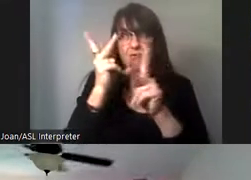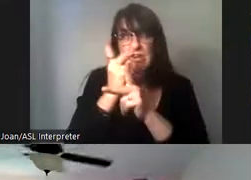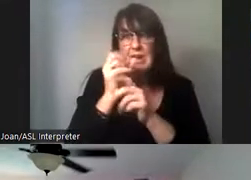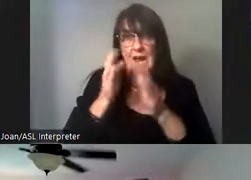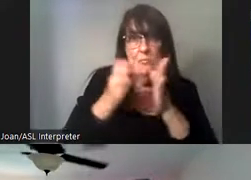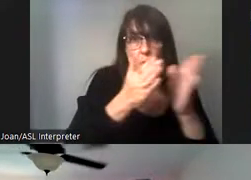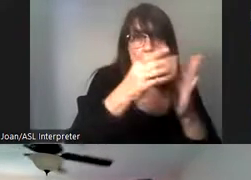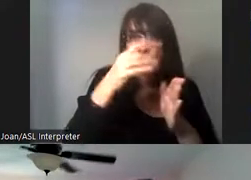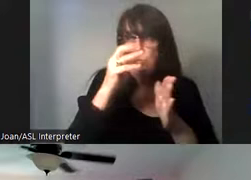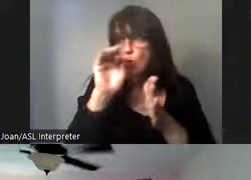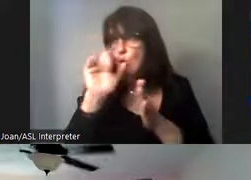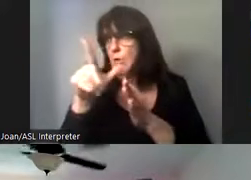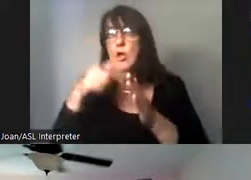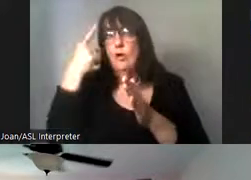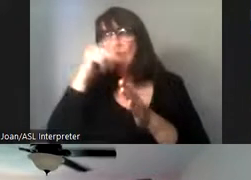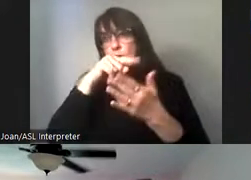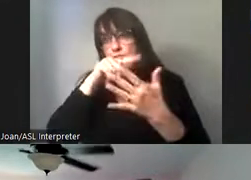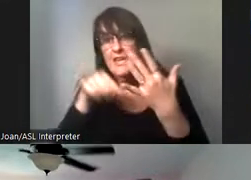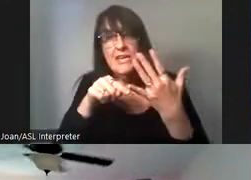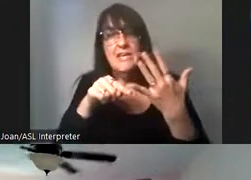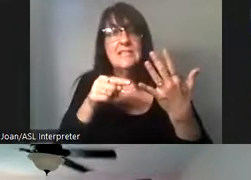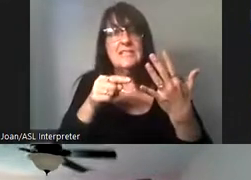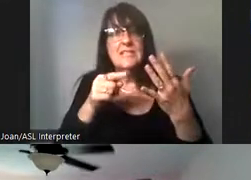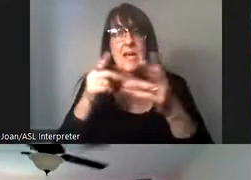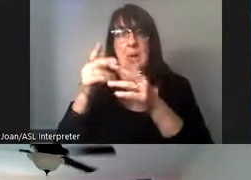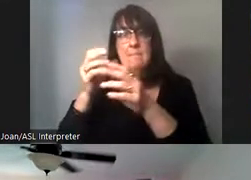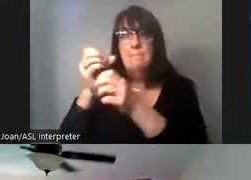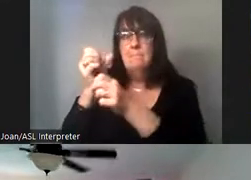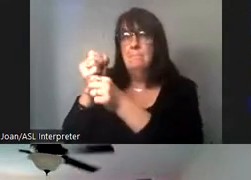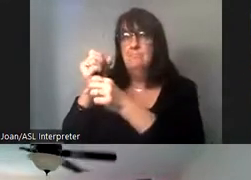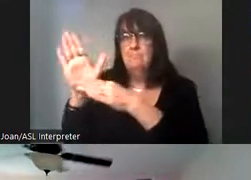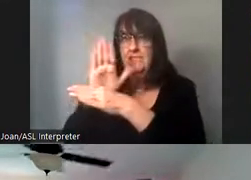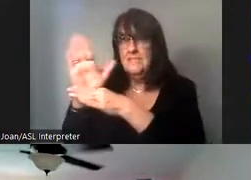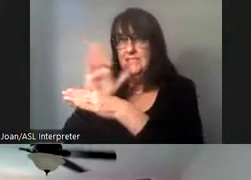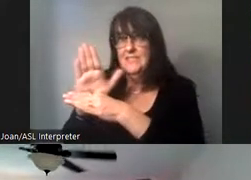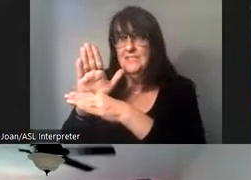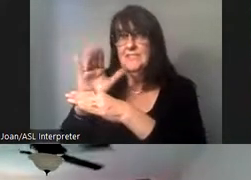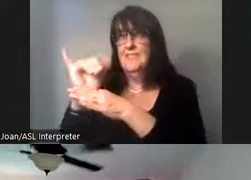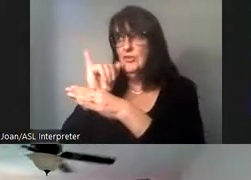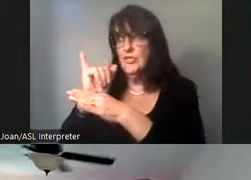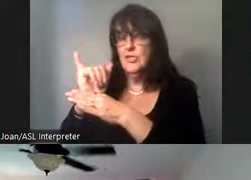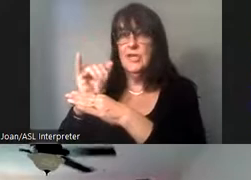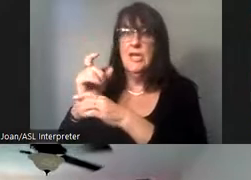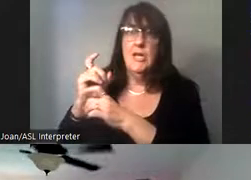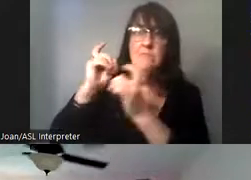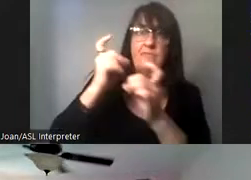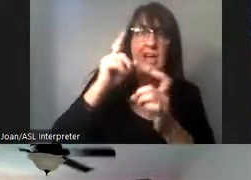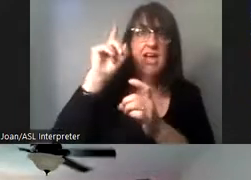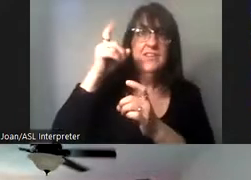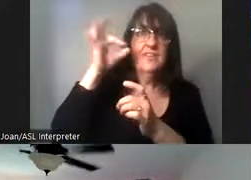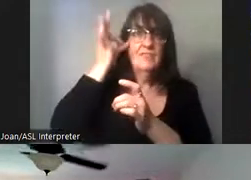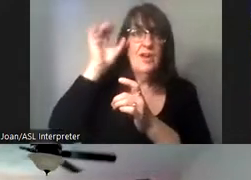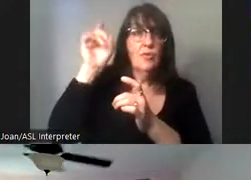portal for those manufacturers and those folks in industry to provide the federal government writ